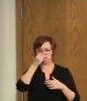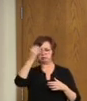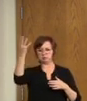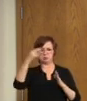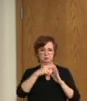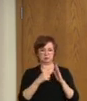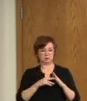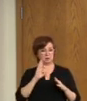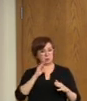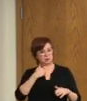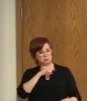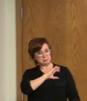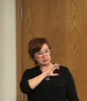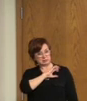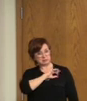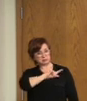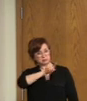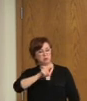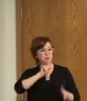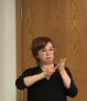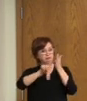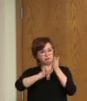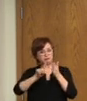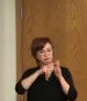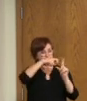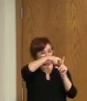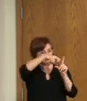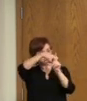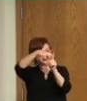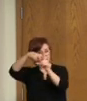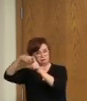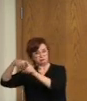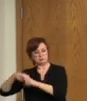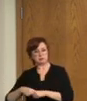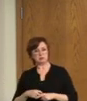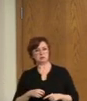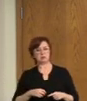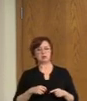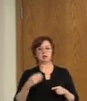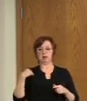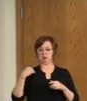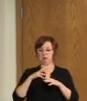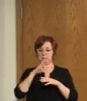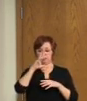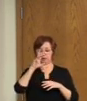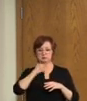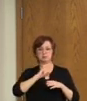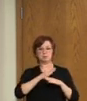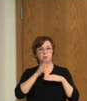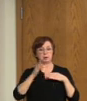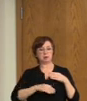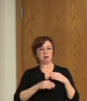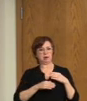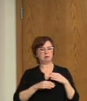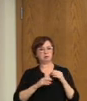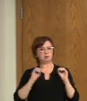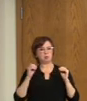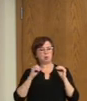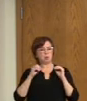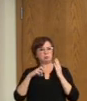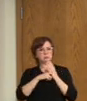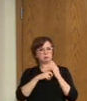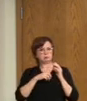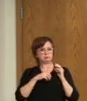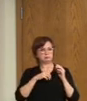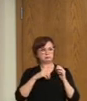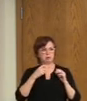police out there enforcing these restrictions to ensure that we don't see an outbreak like we did after Thanksgiving? Well, just a